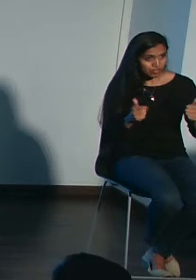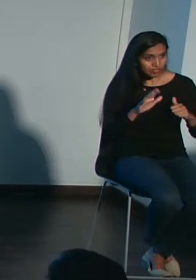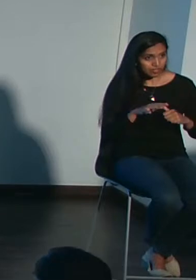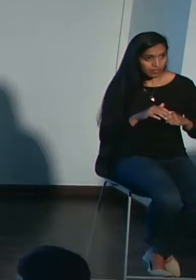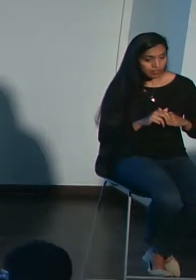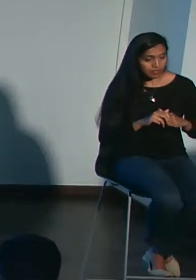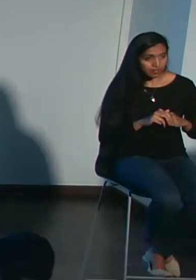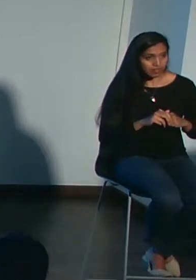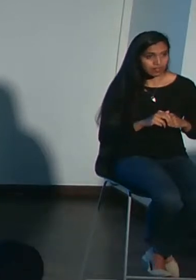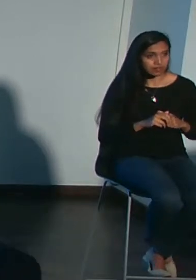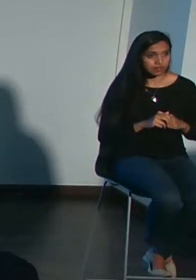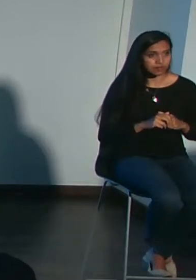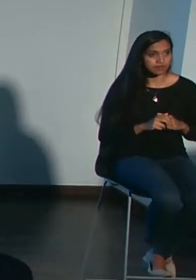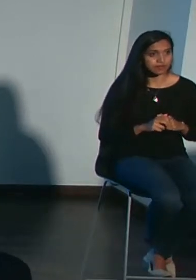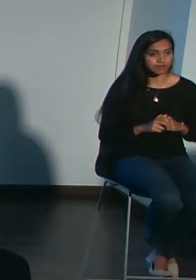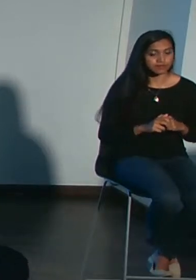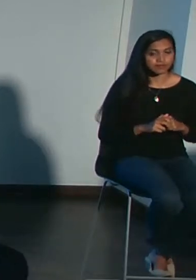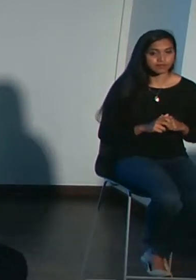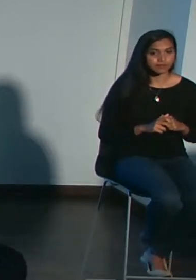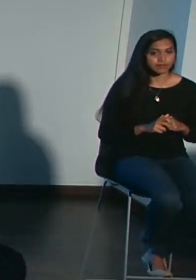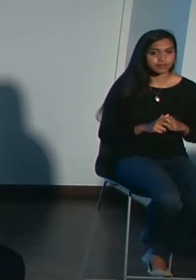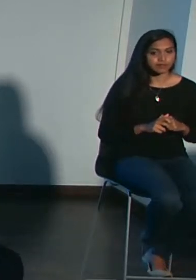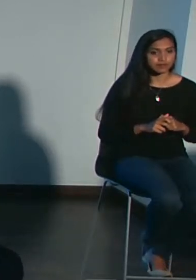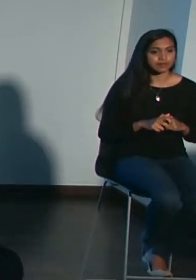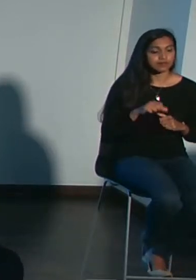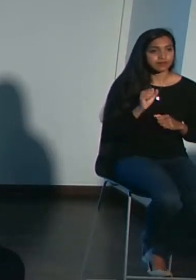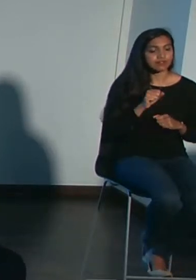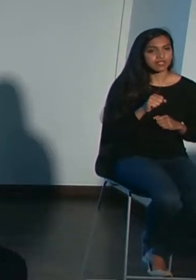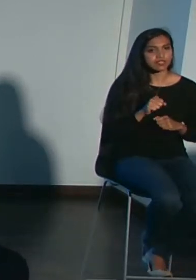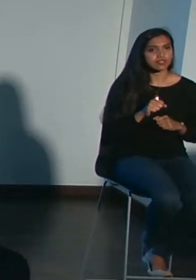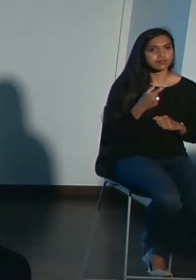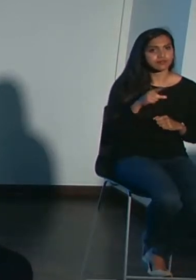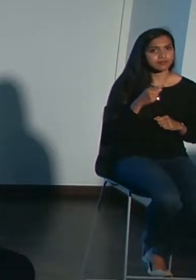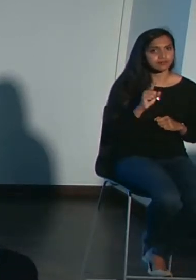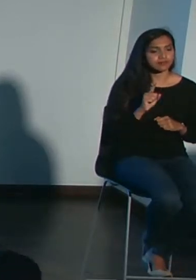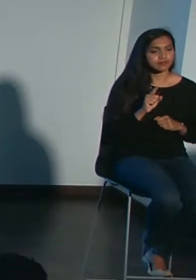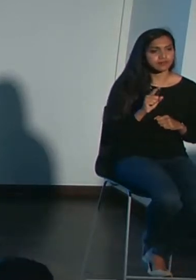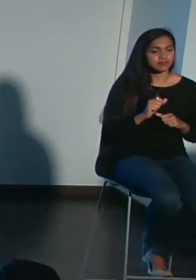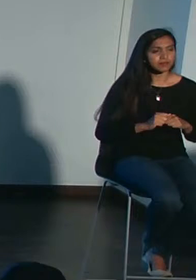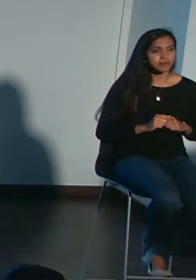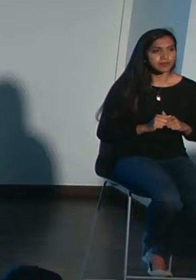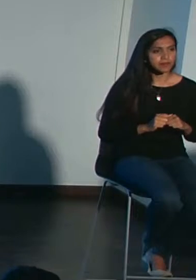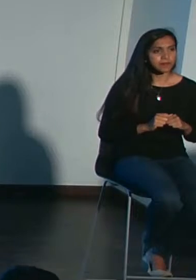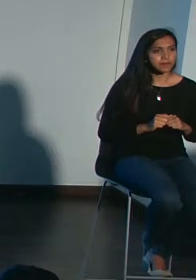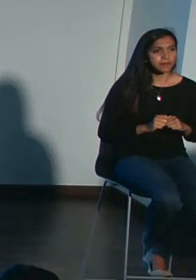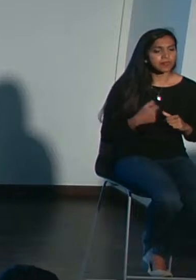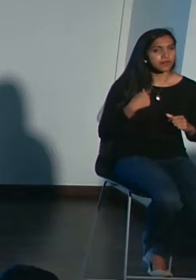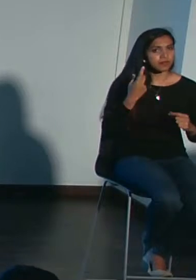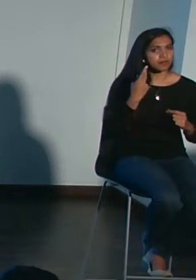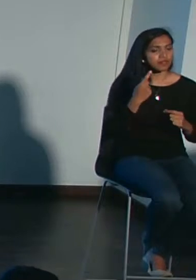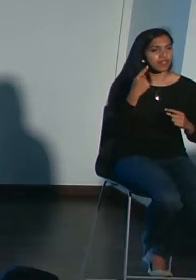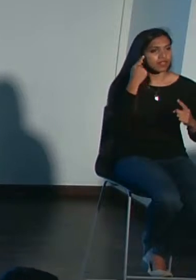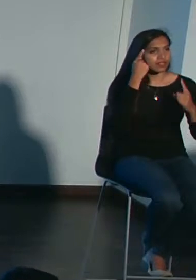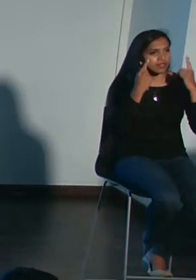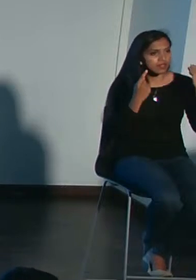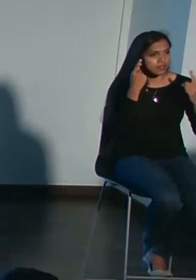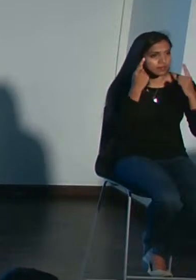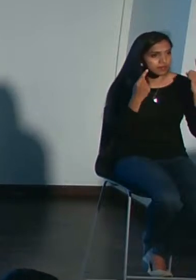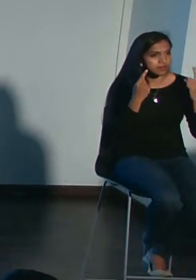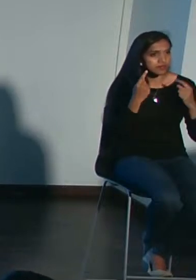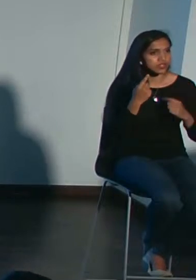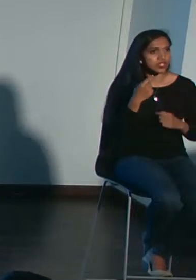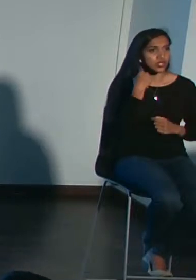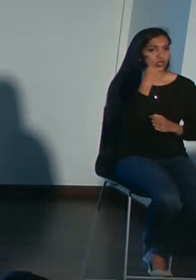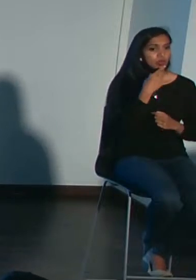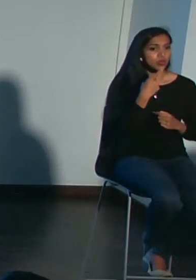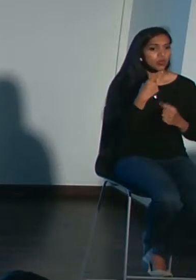keep going. No, that's good. Yeah, and I think we were also thinking about who's allowed